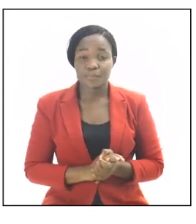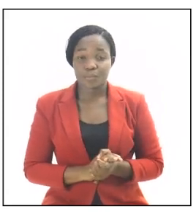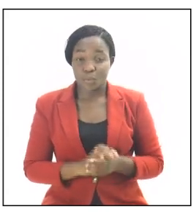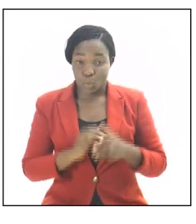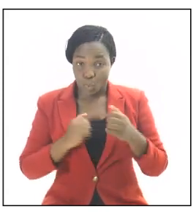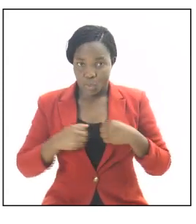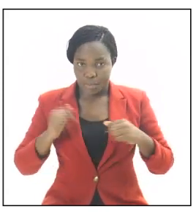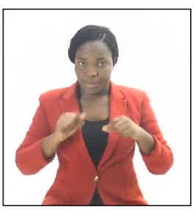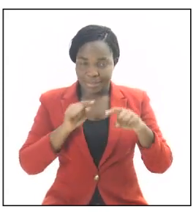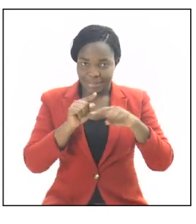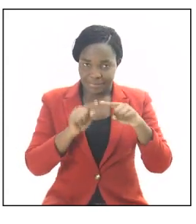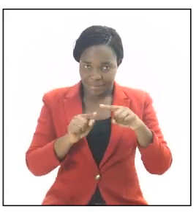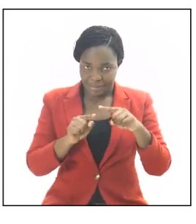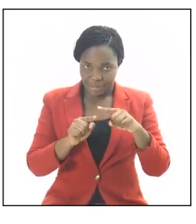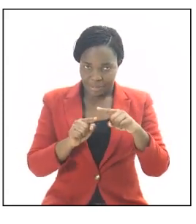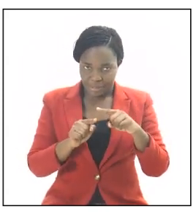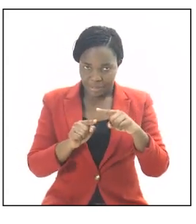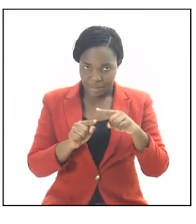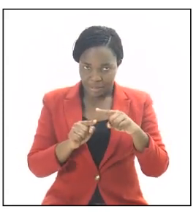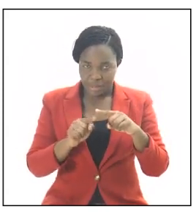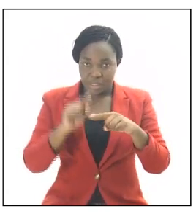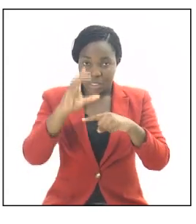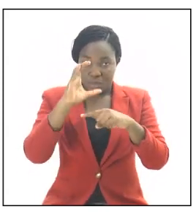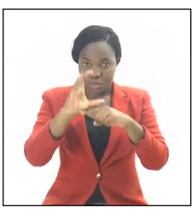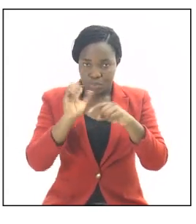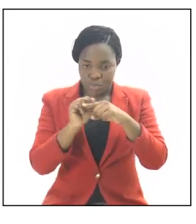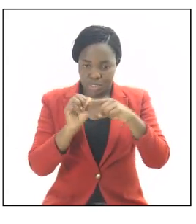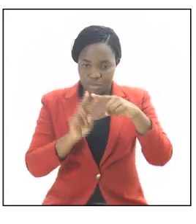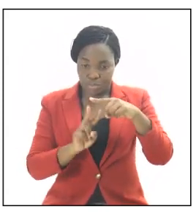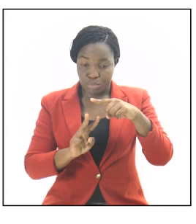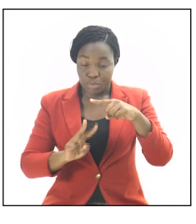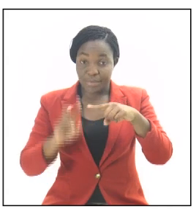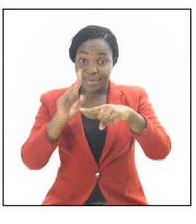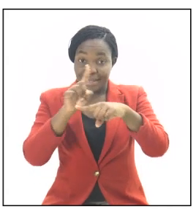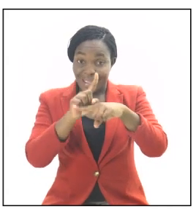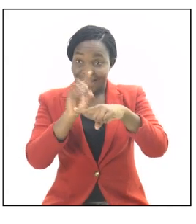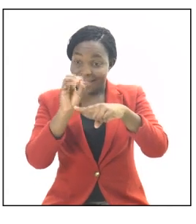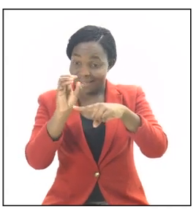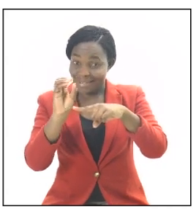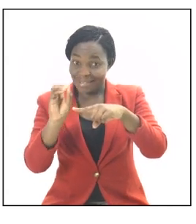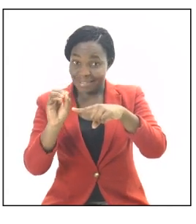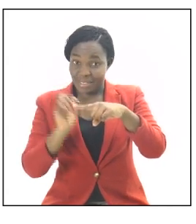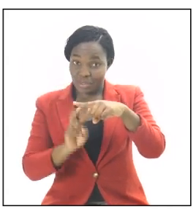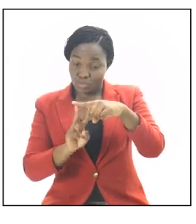same radius as in the previous example. It was a radius of 7.